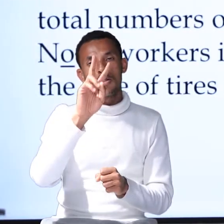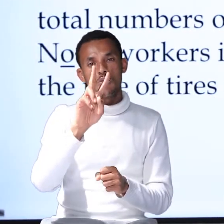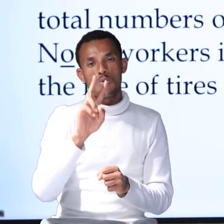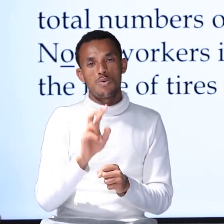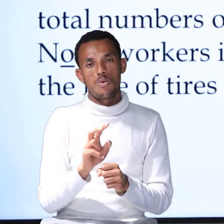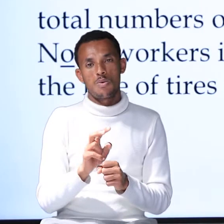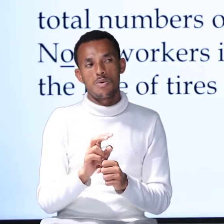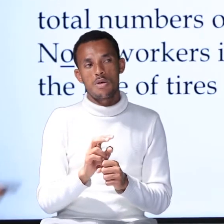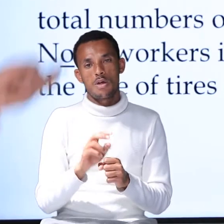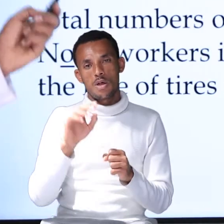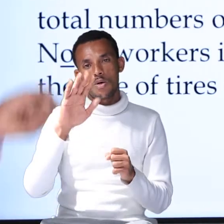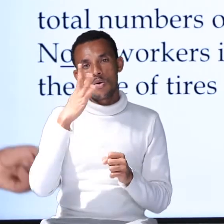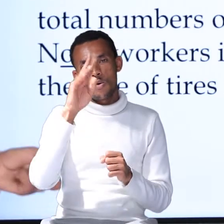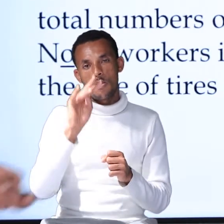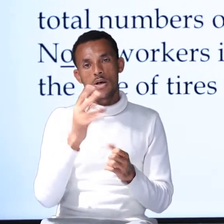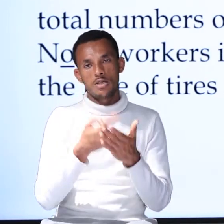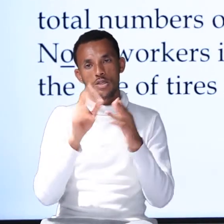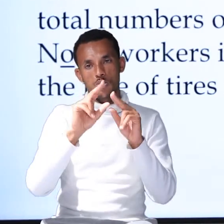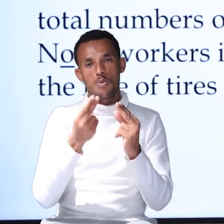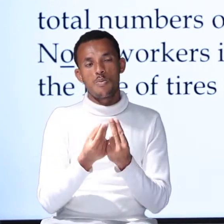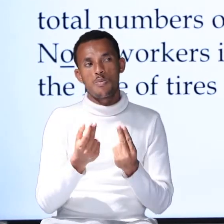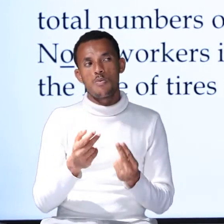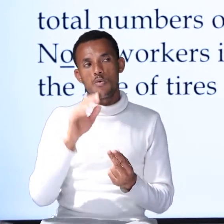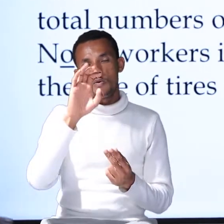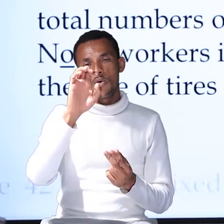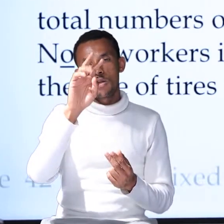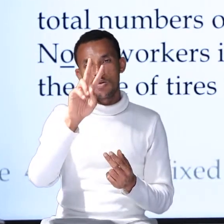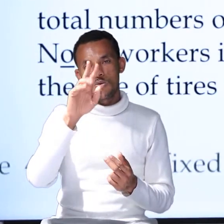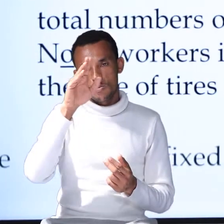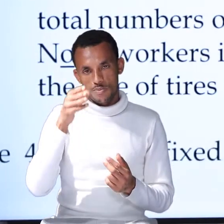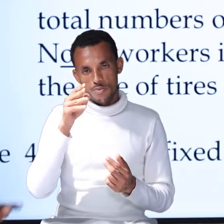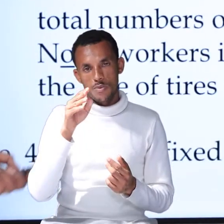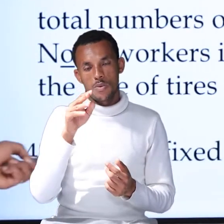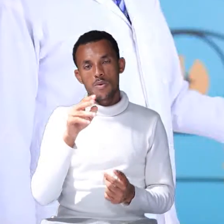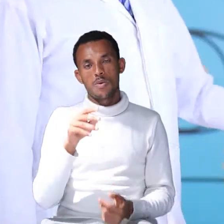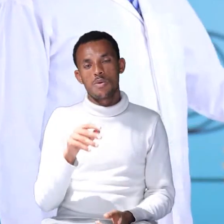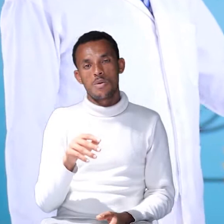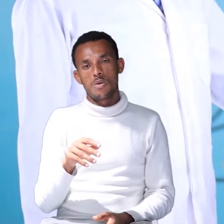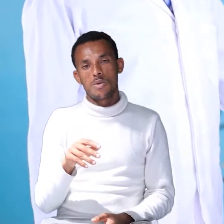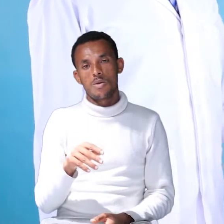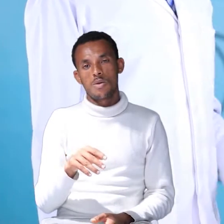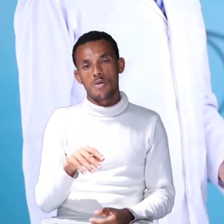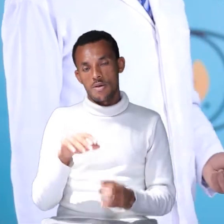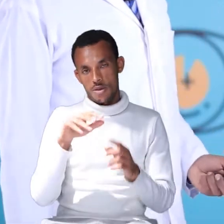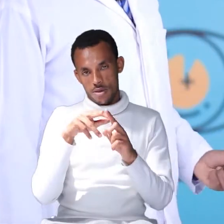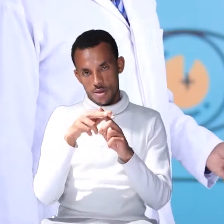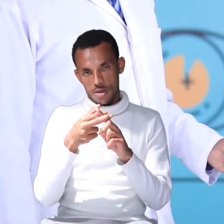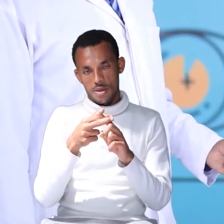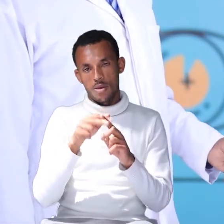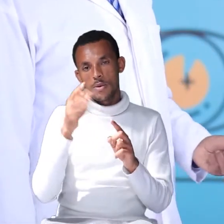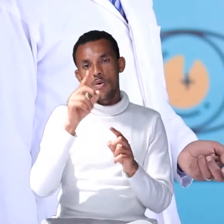of 42 tires in that group it will be. 42 to 1 it will be. So 42 tires are fixed